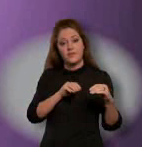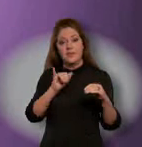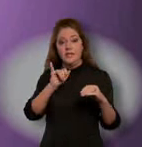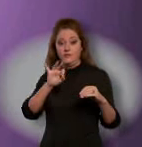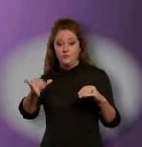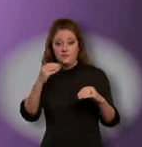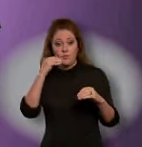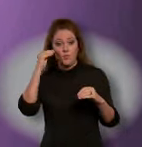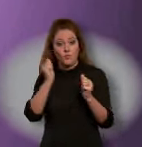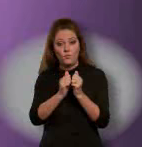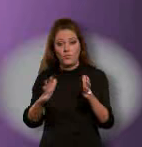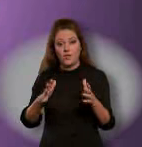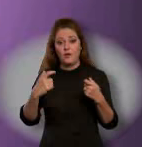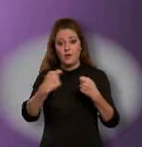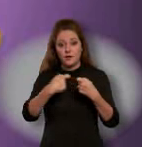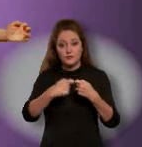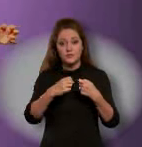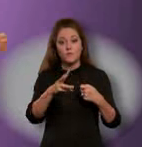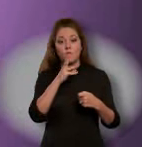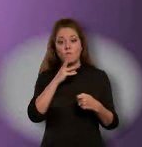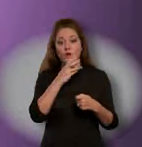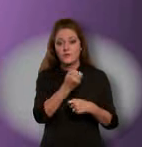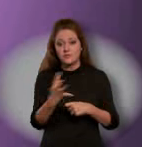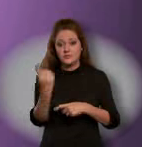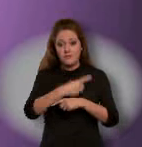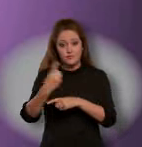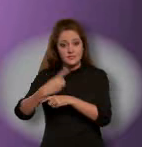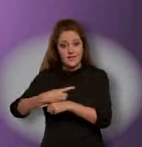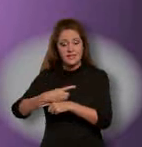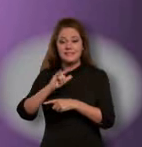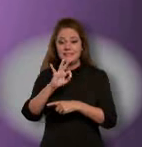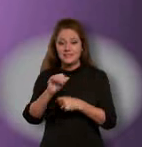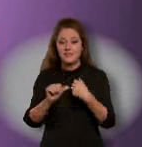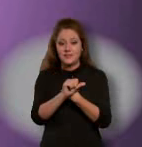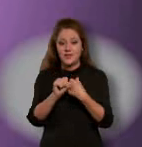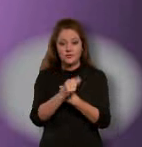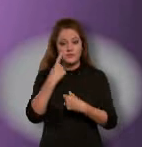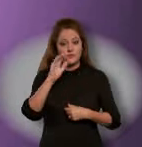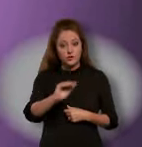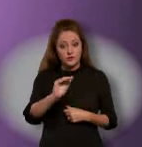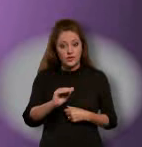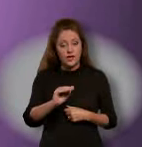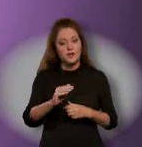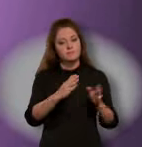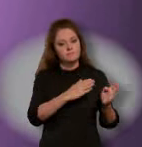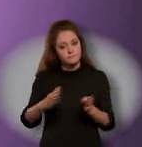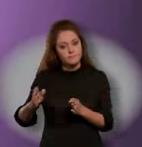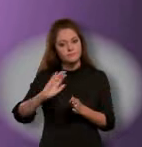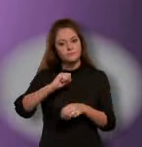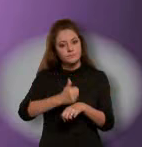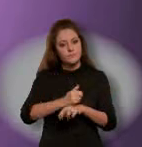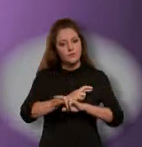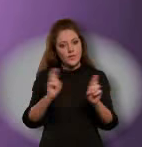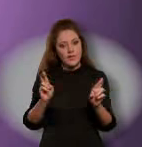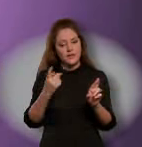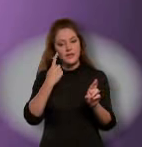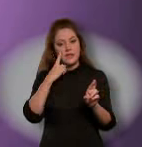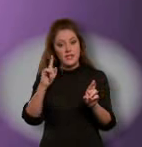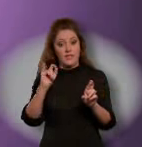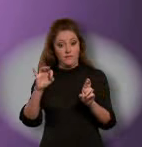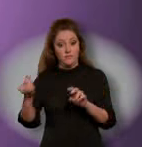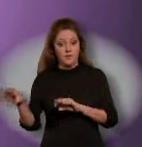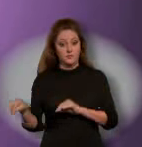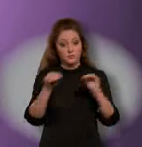home without electricity or running water for several days will be dangerous for your child, then have a plan ready for when it's time to move to a